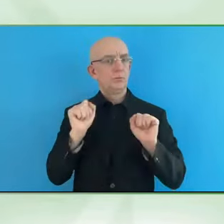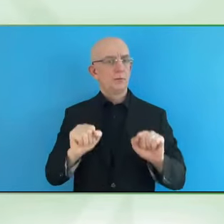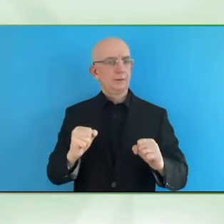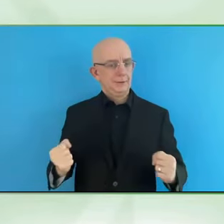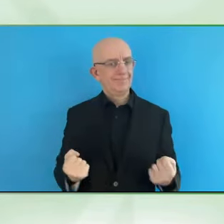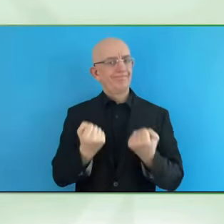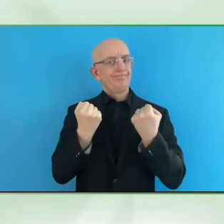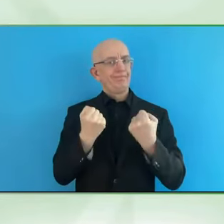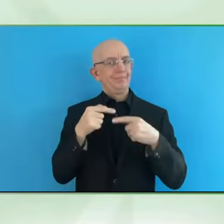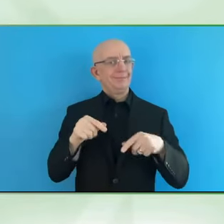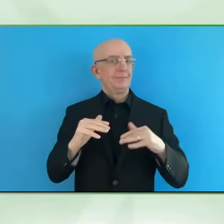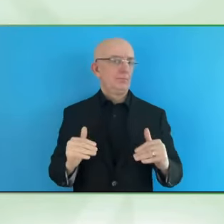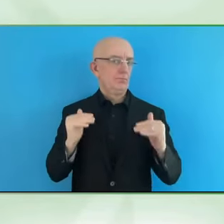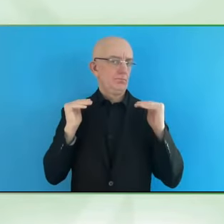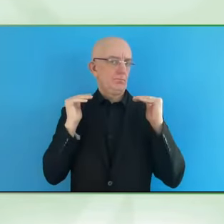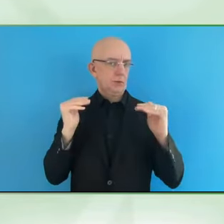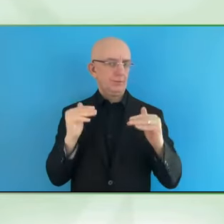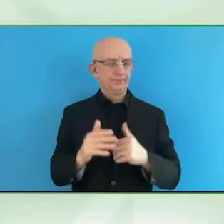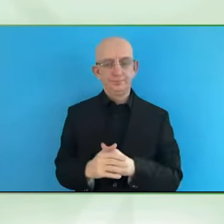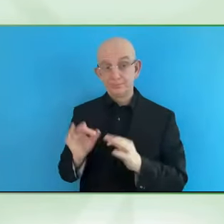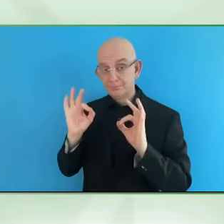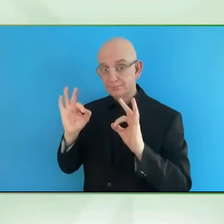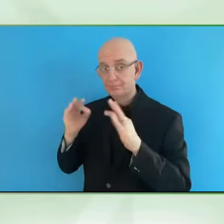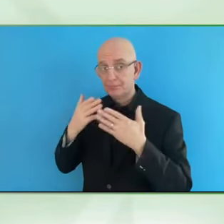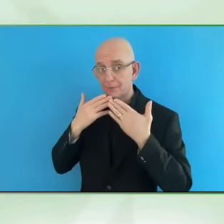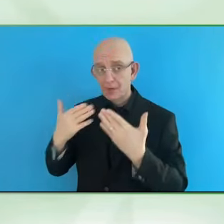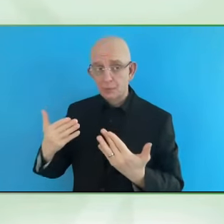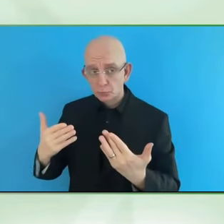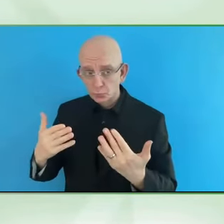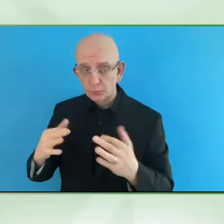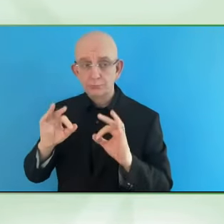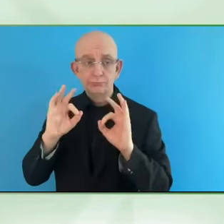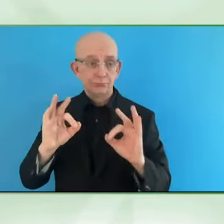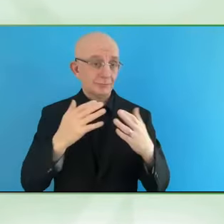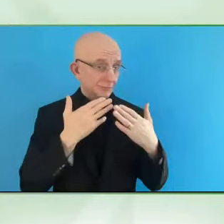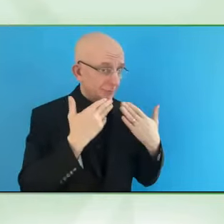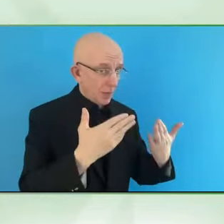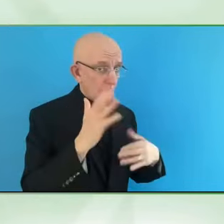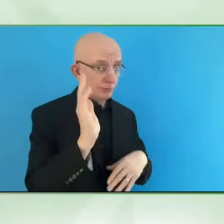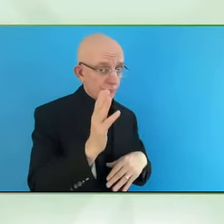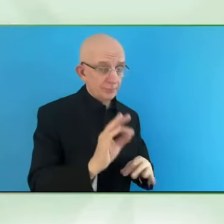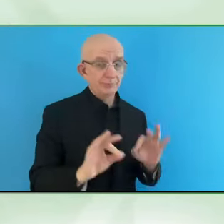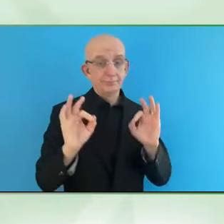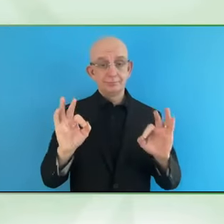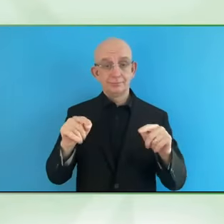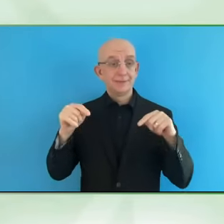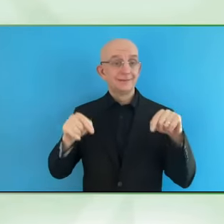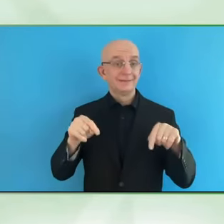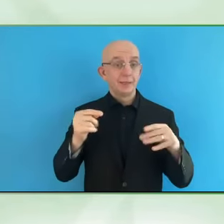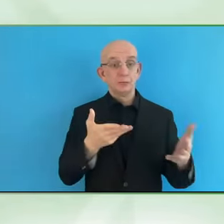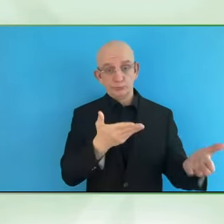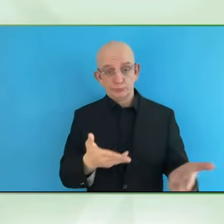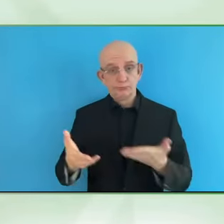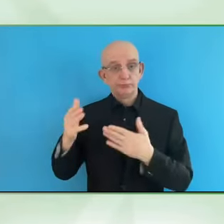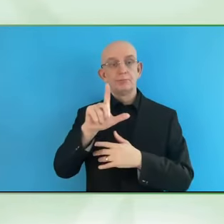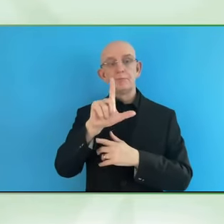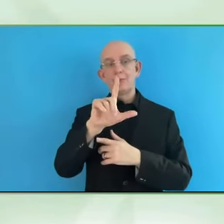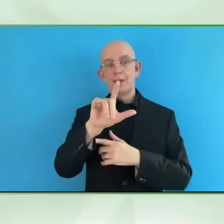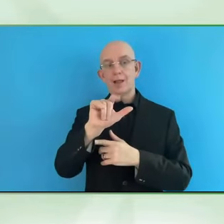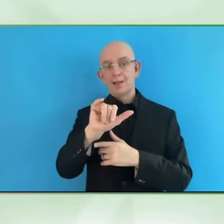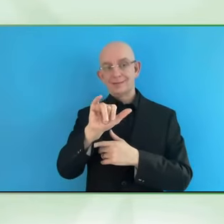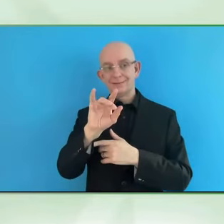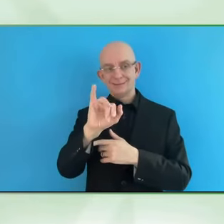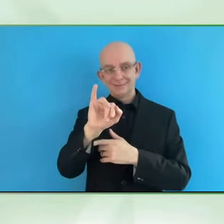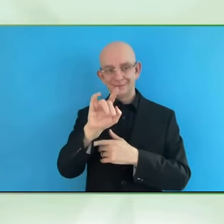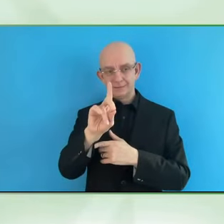talk about intervention. Yeah, thank you very much, Rachel. Can you hear me okay, or should I move the microphone